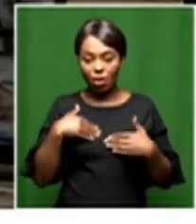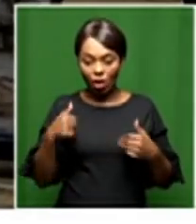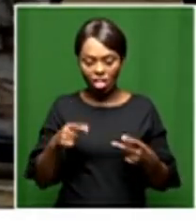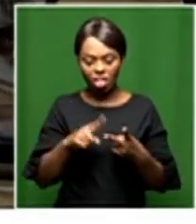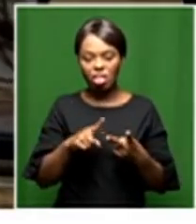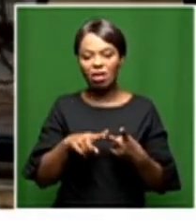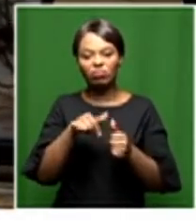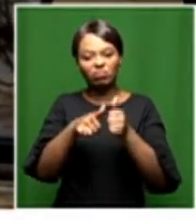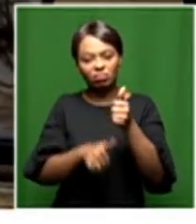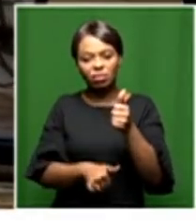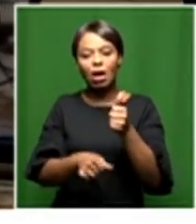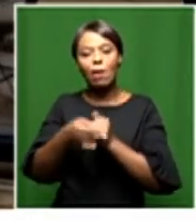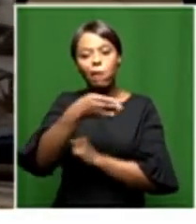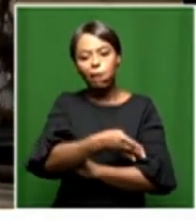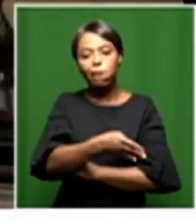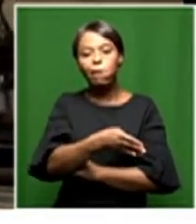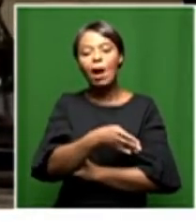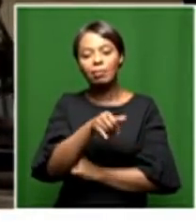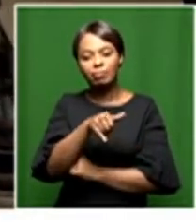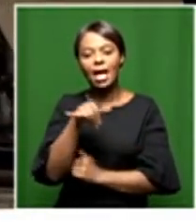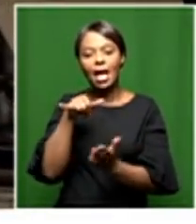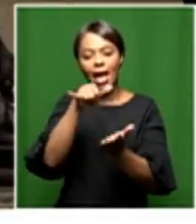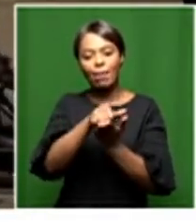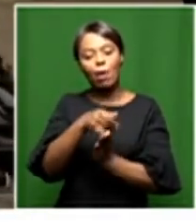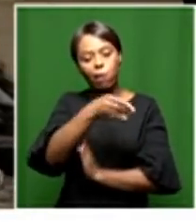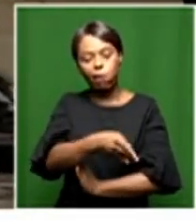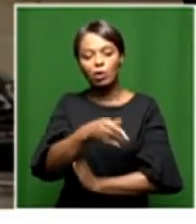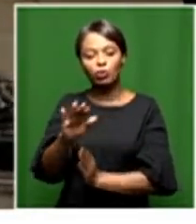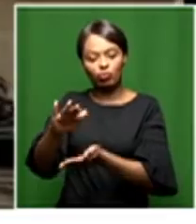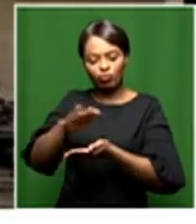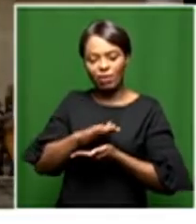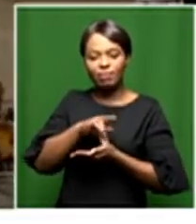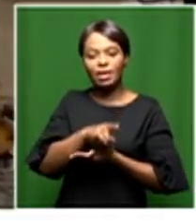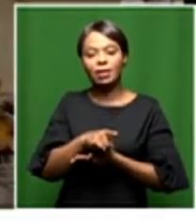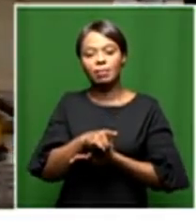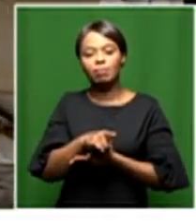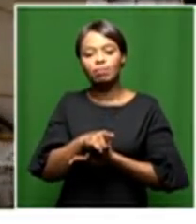Chiwenga, was at the airport to receive these vaccines and immediately indicated that